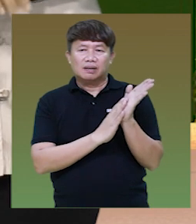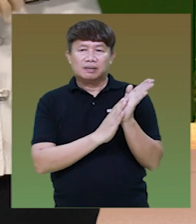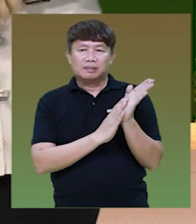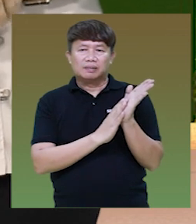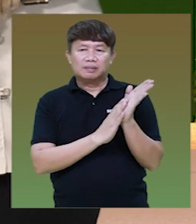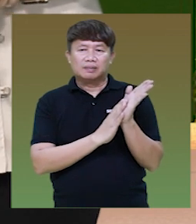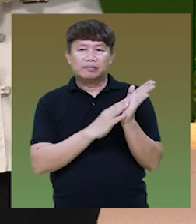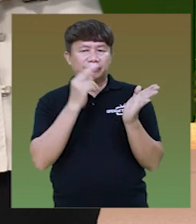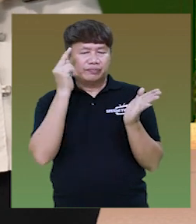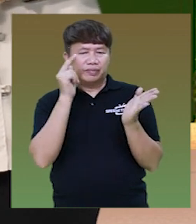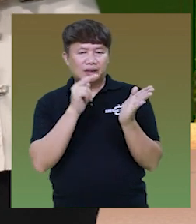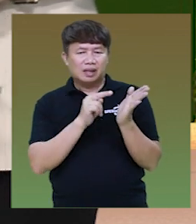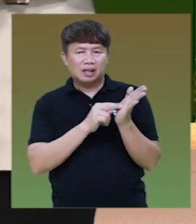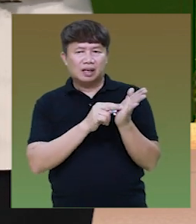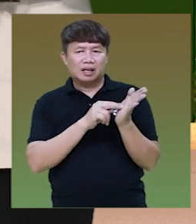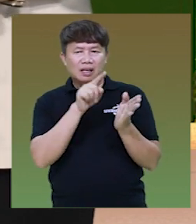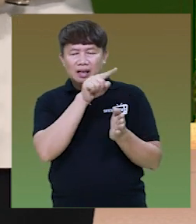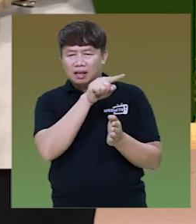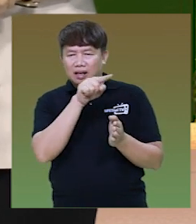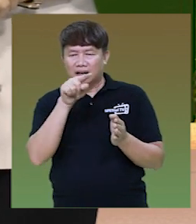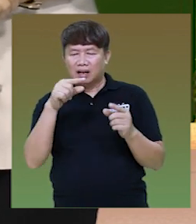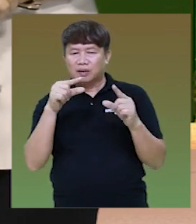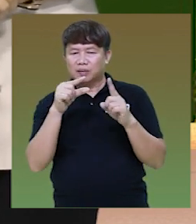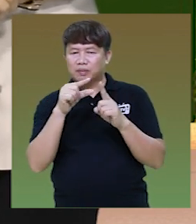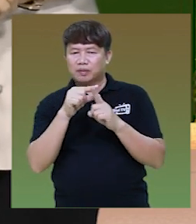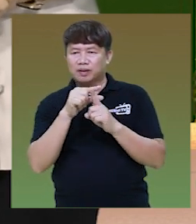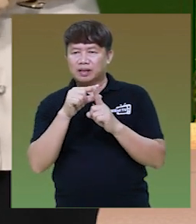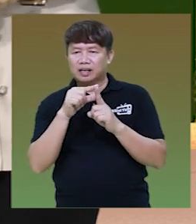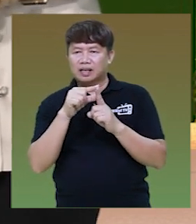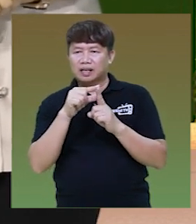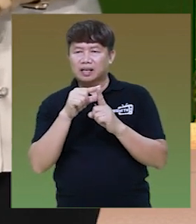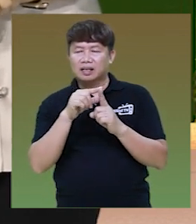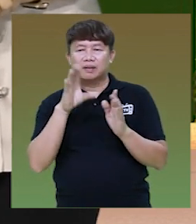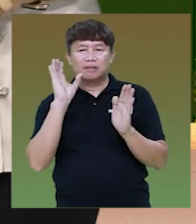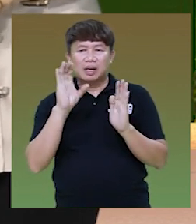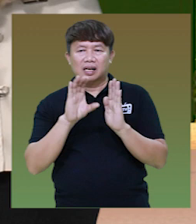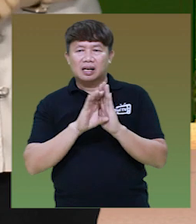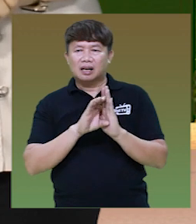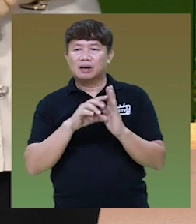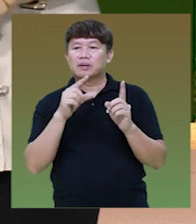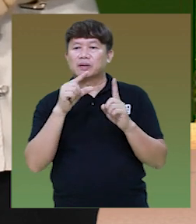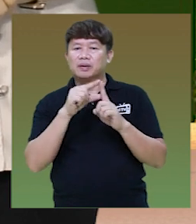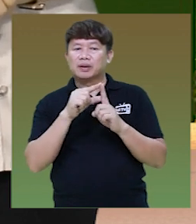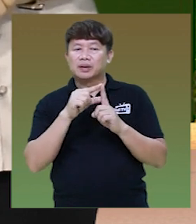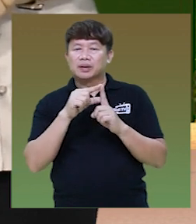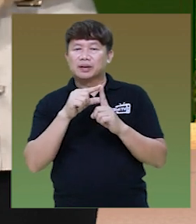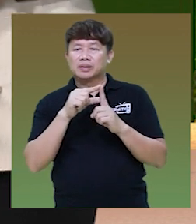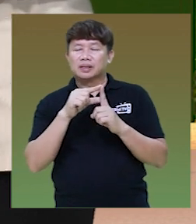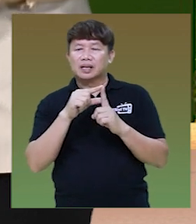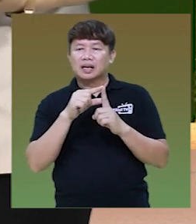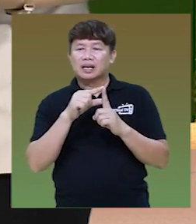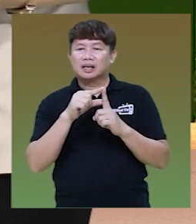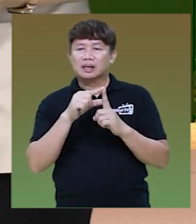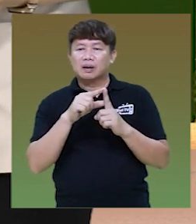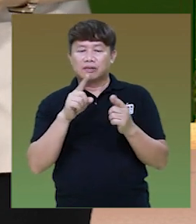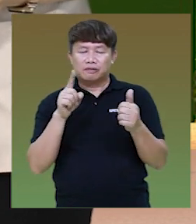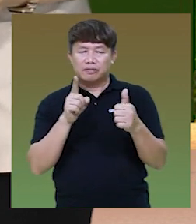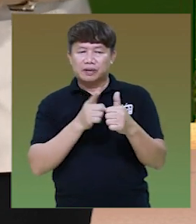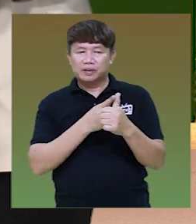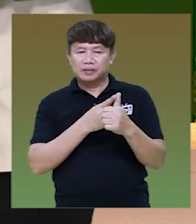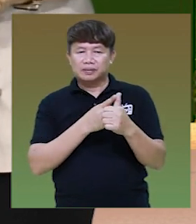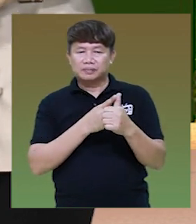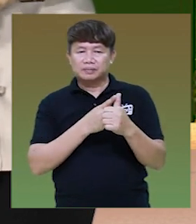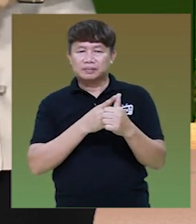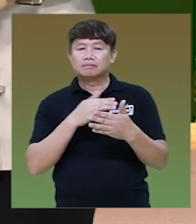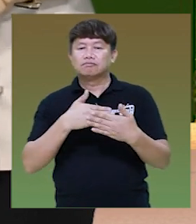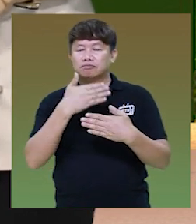Notice the underlined words in each picture. The words are first, next,